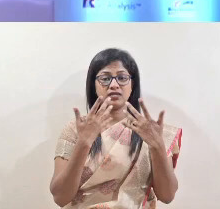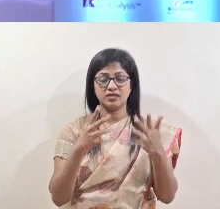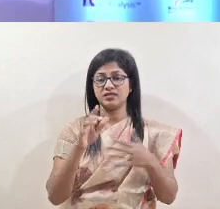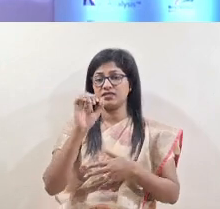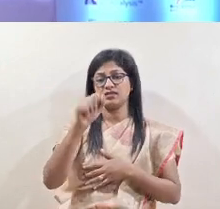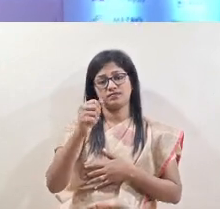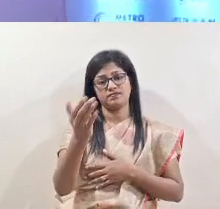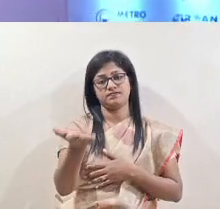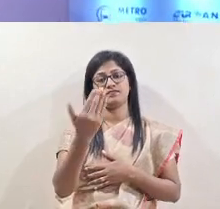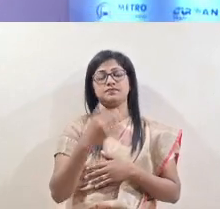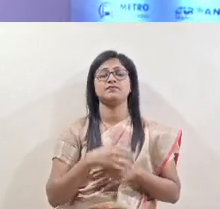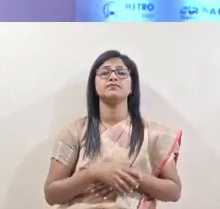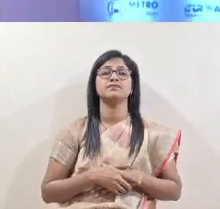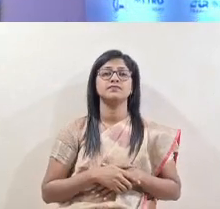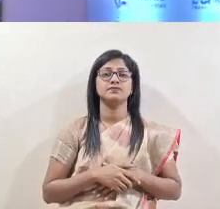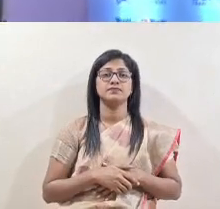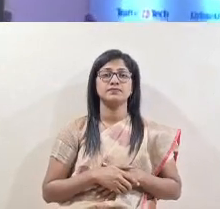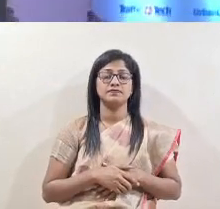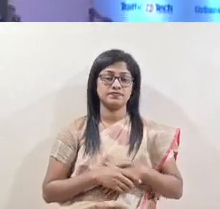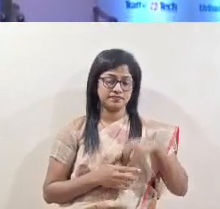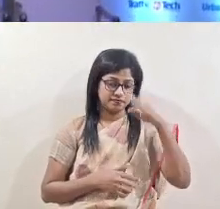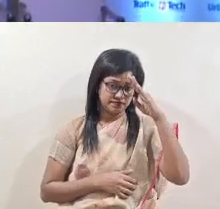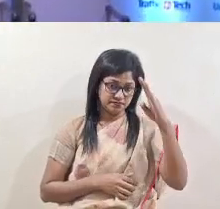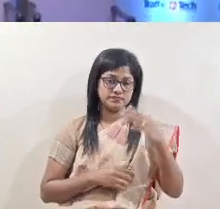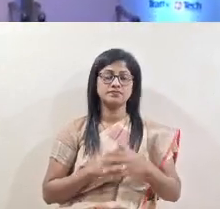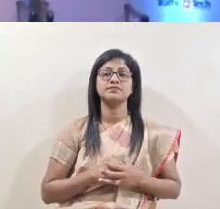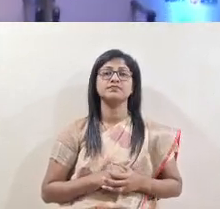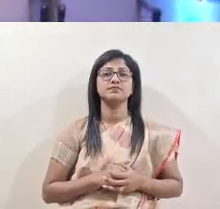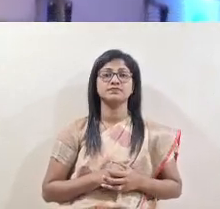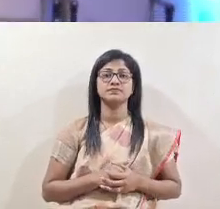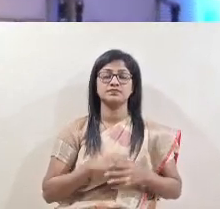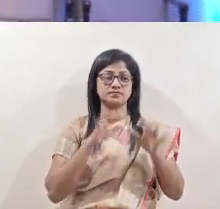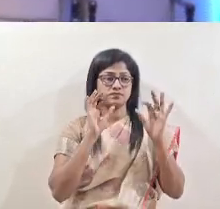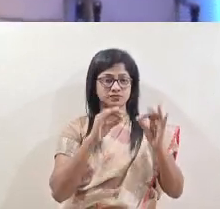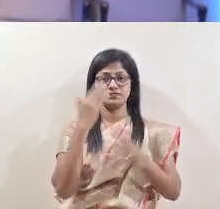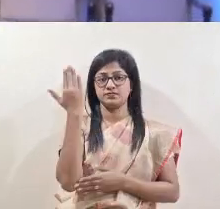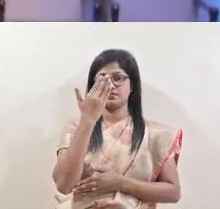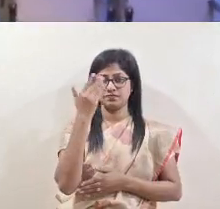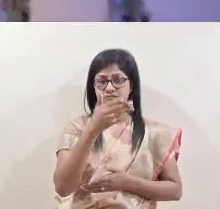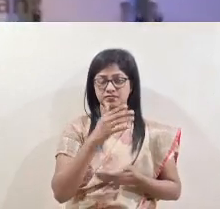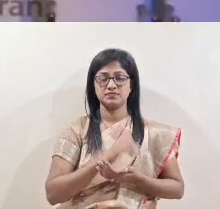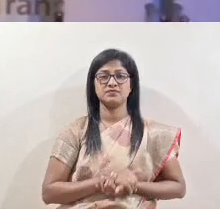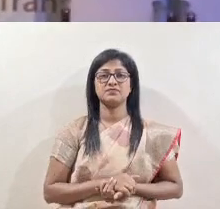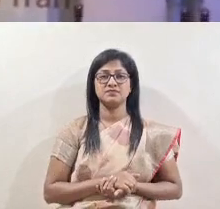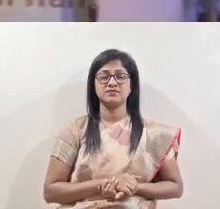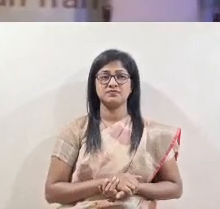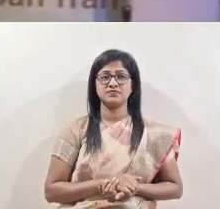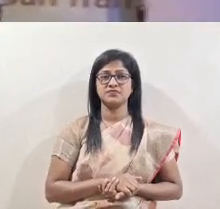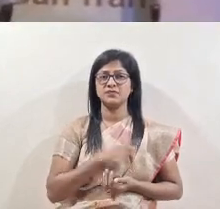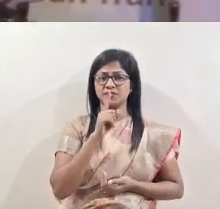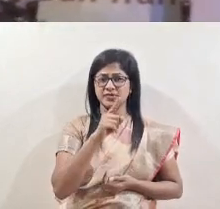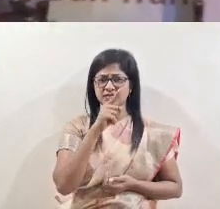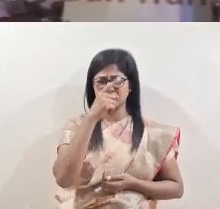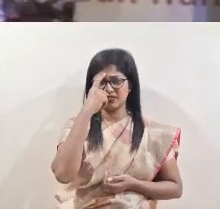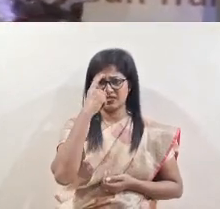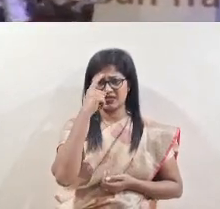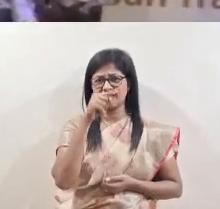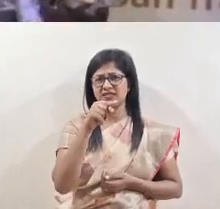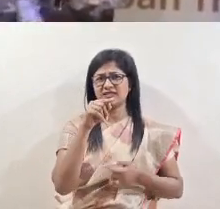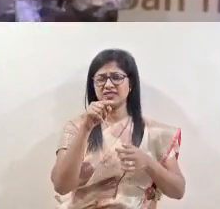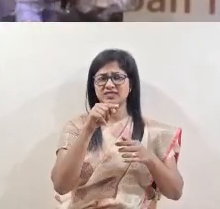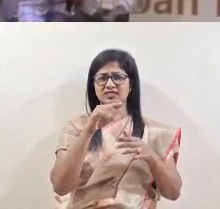Yes, please. Hi, nice presentation. But don't you think this is